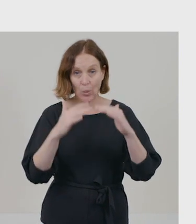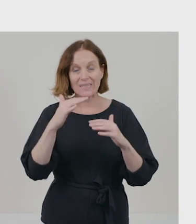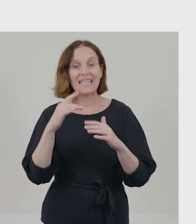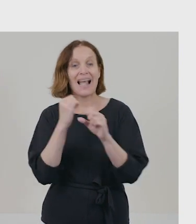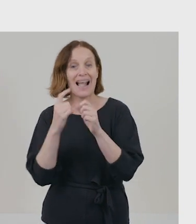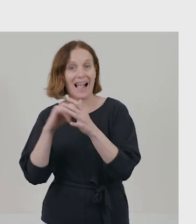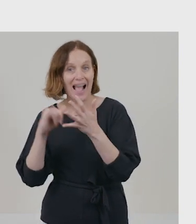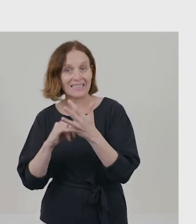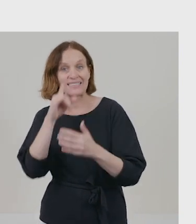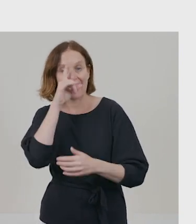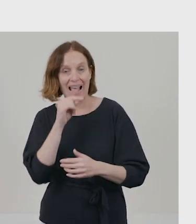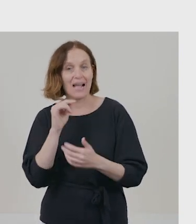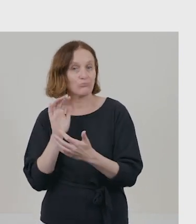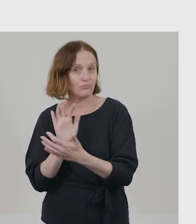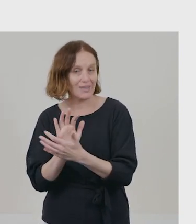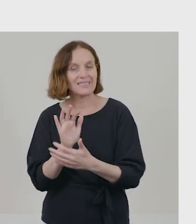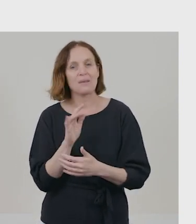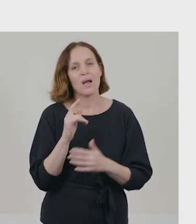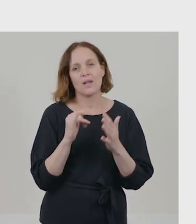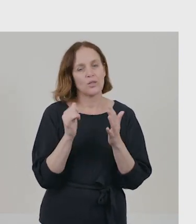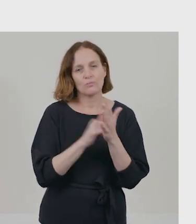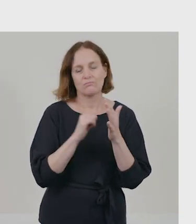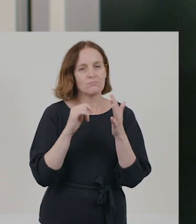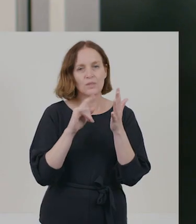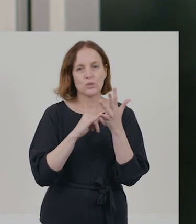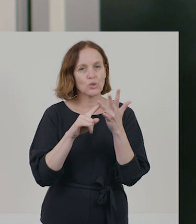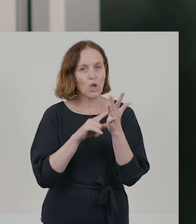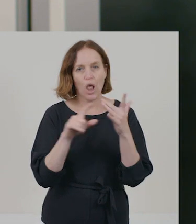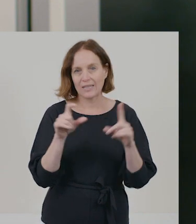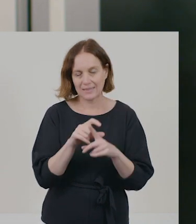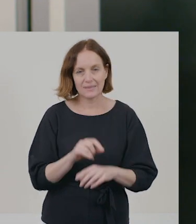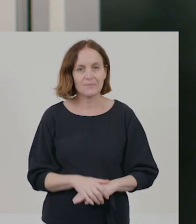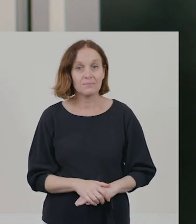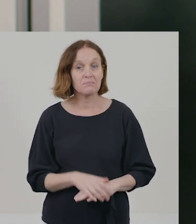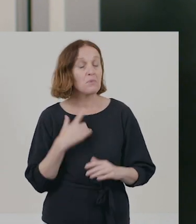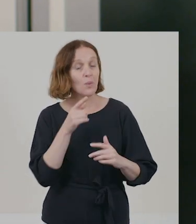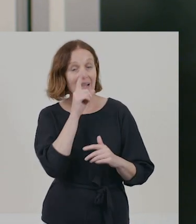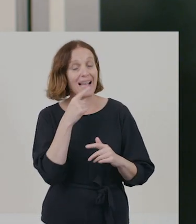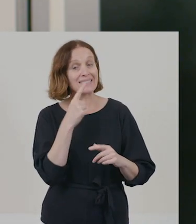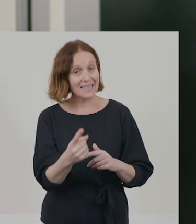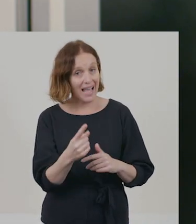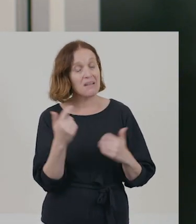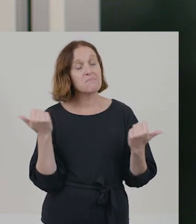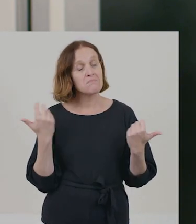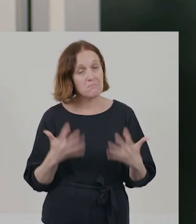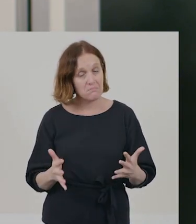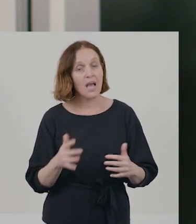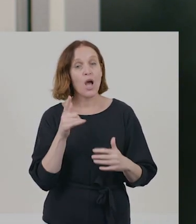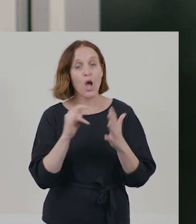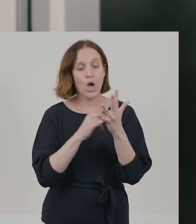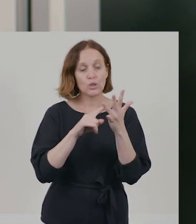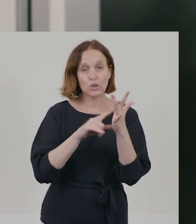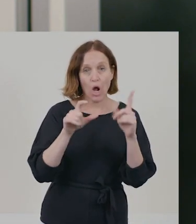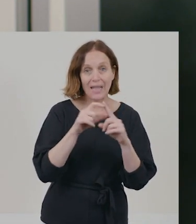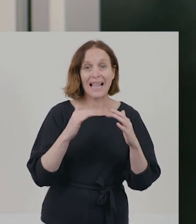gases are able to be compressed, but not solids. Overall, we can conclude from our observations of matter